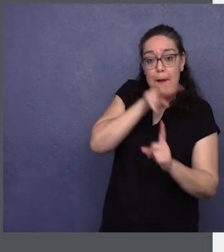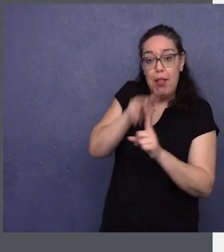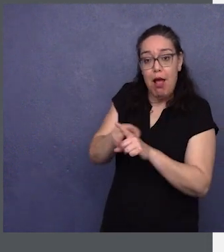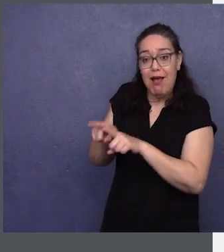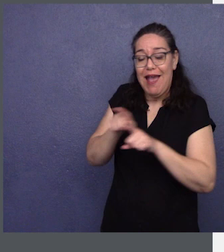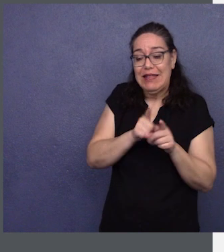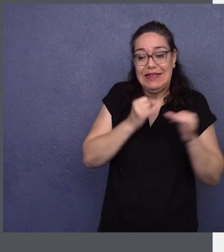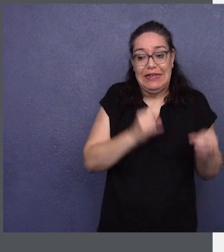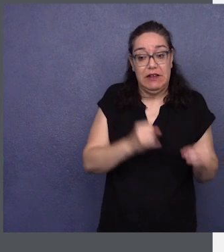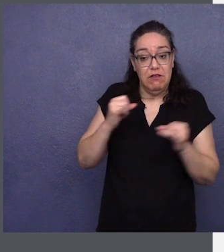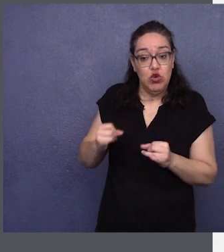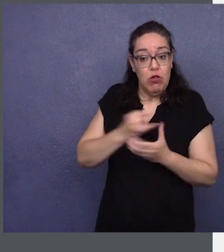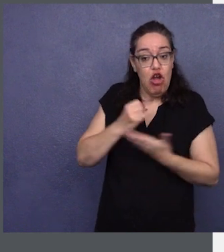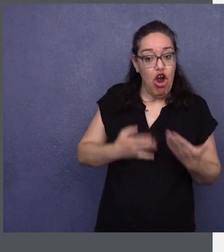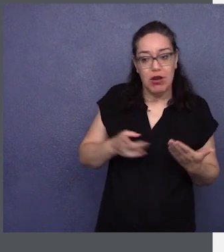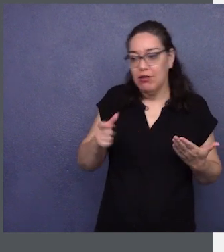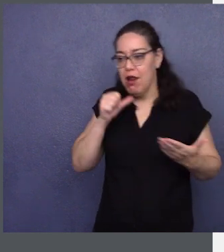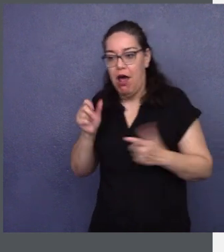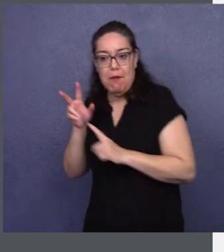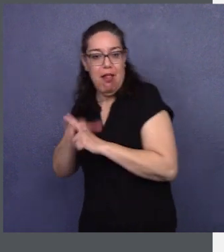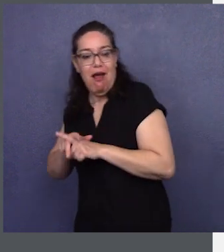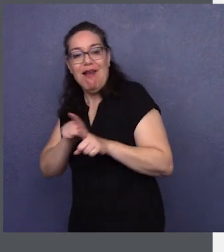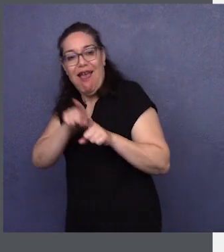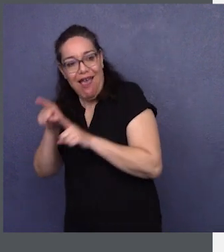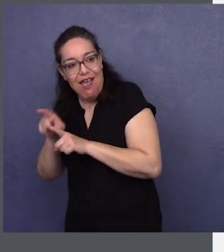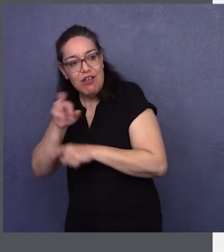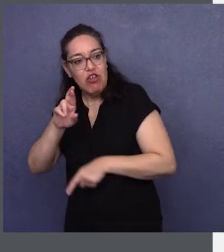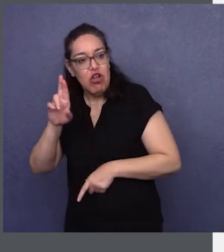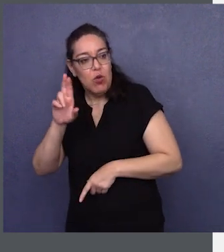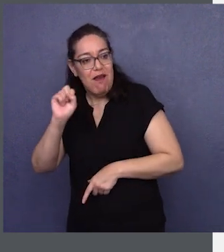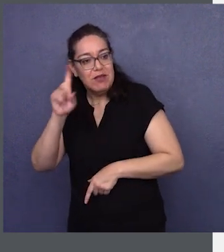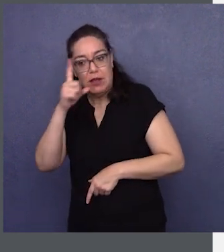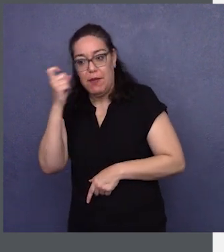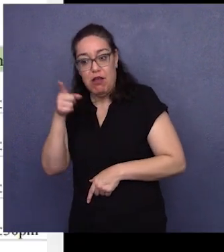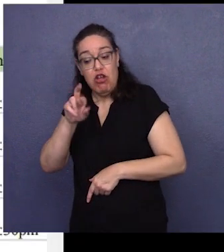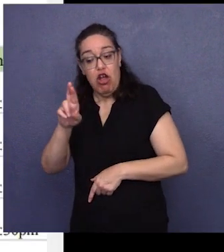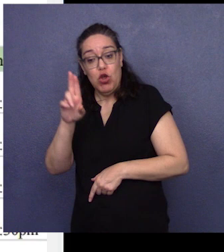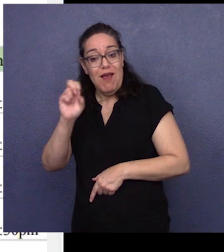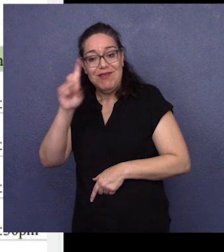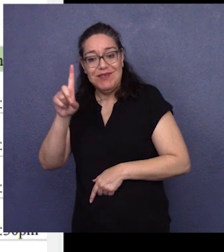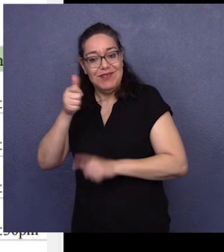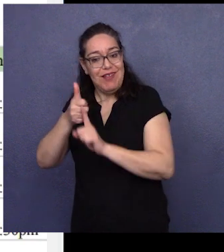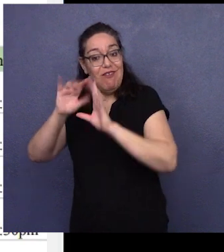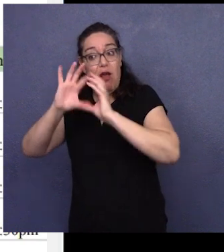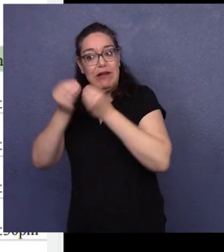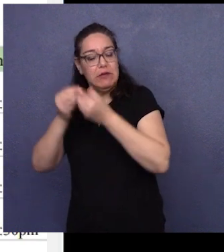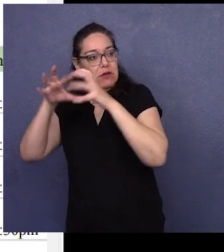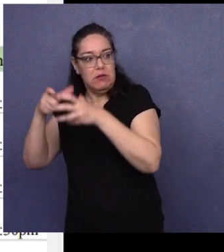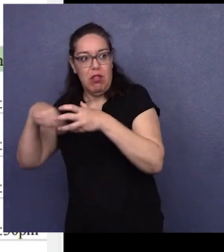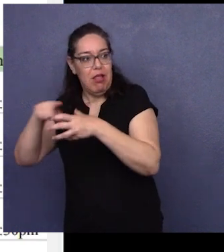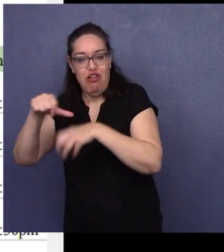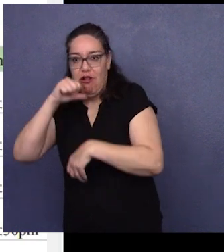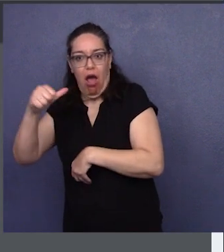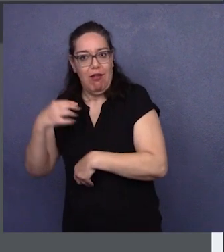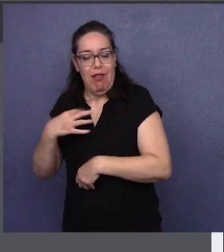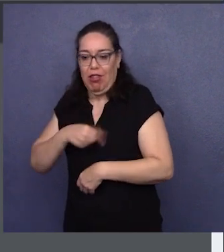and not our USD. Because our USD as an entity is not eligible to apply. Right. Okay,